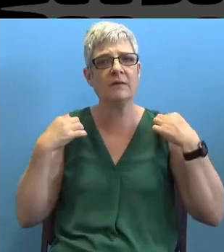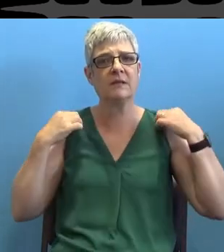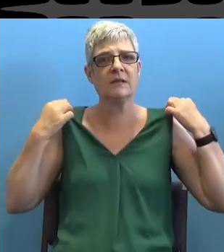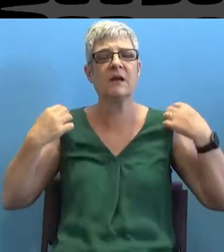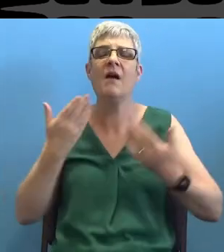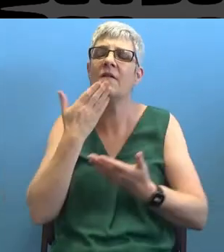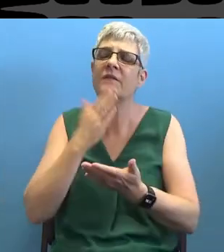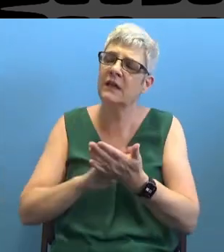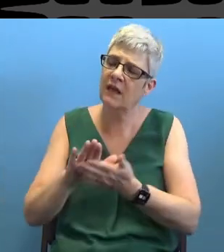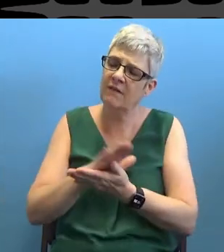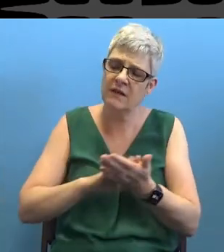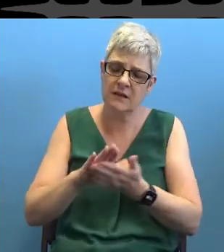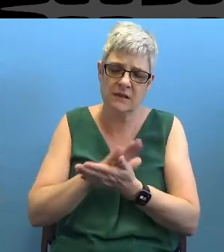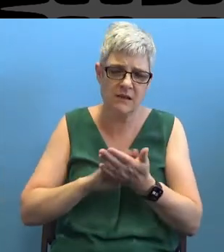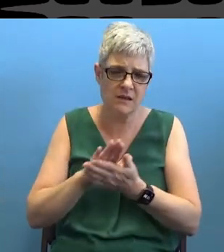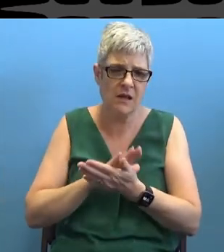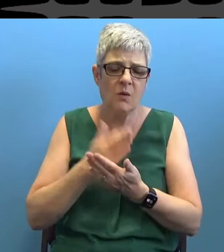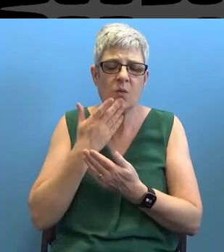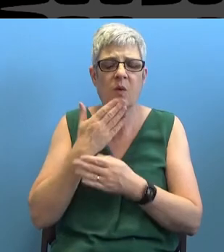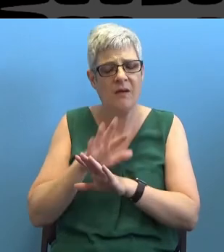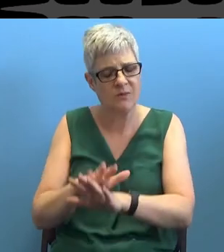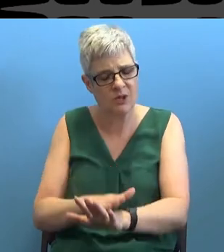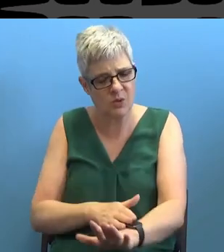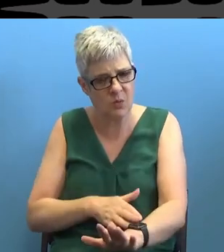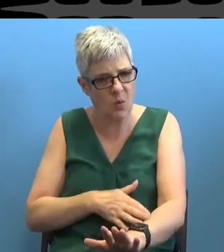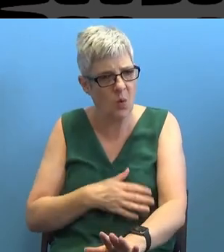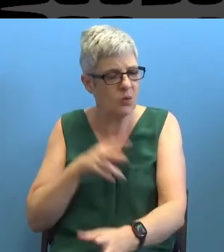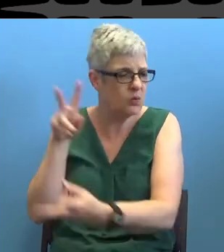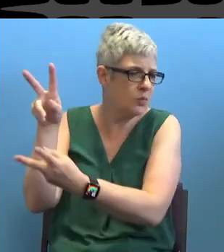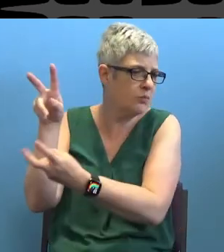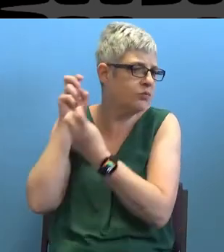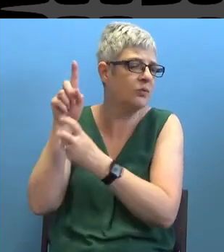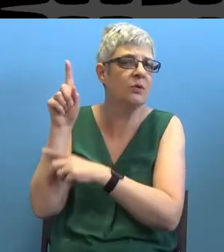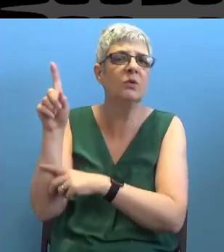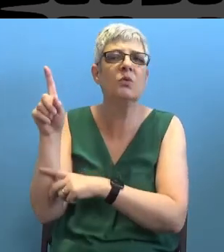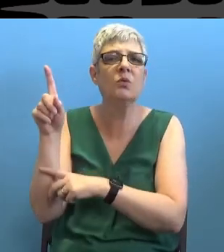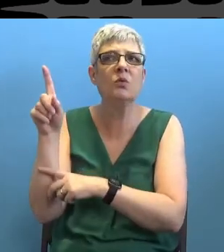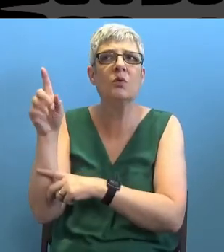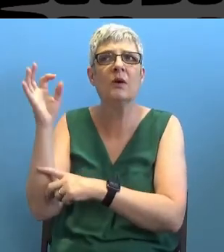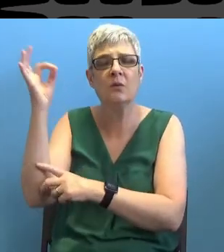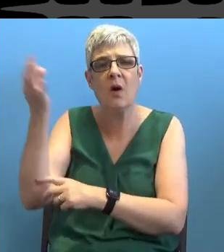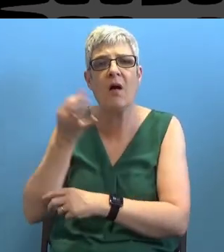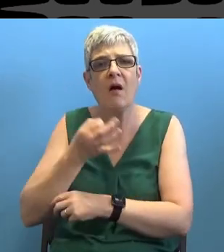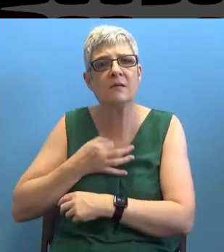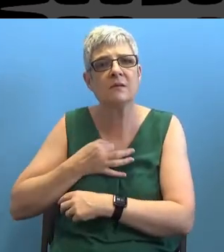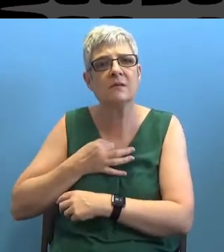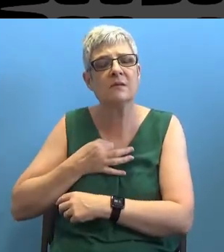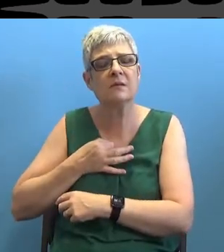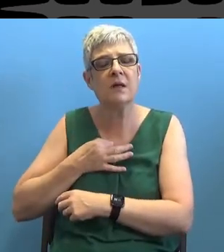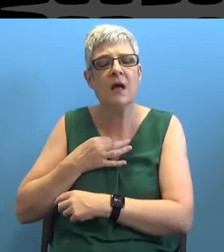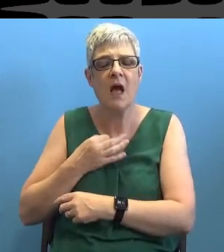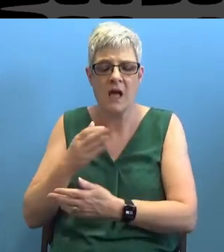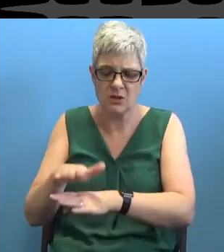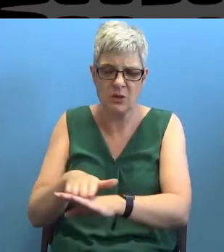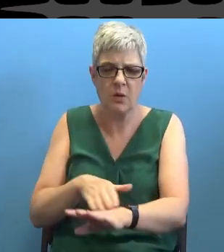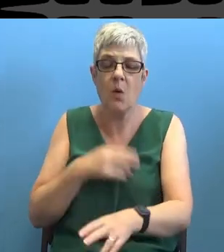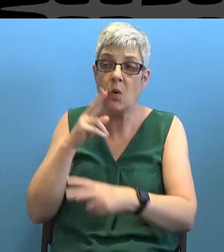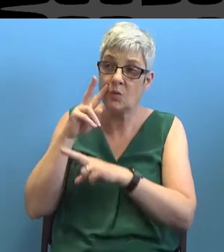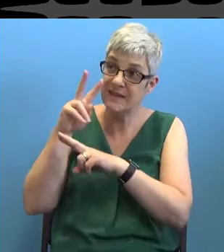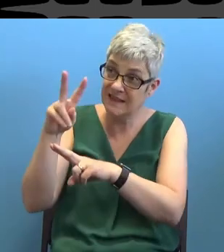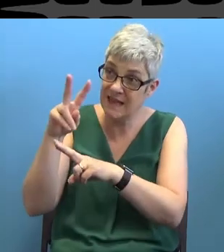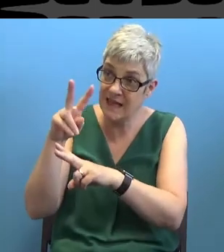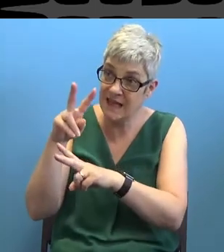Forgive us for when we've been slow to hear your calling and slow to see and to take the